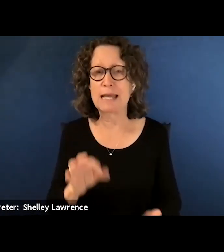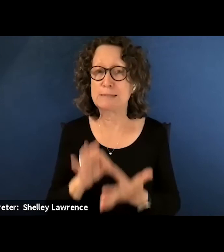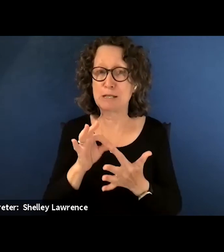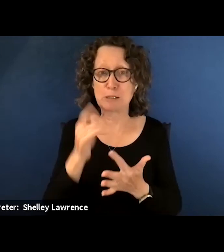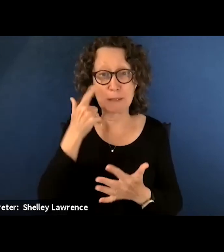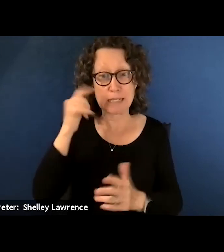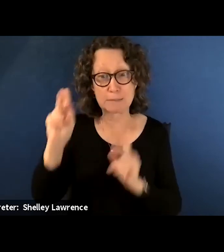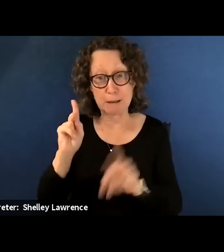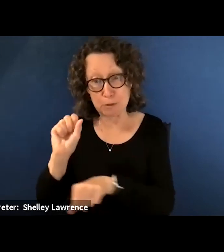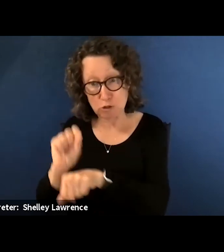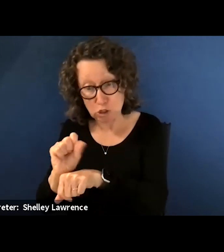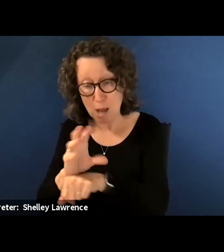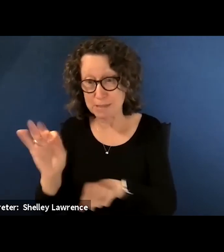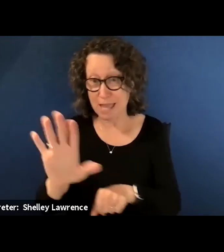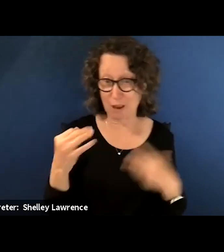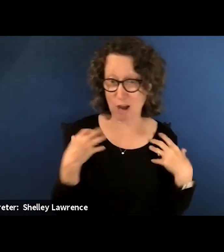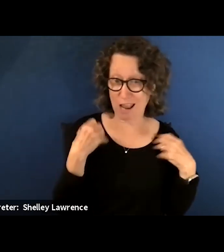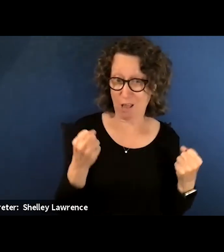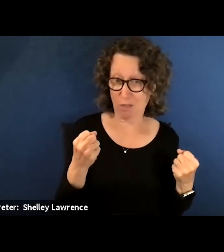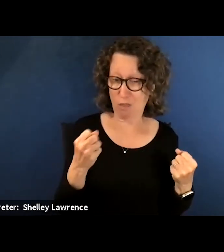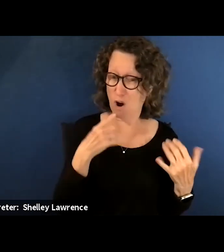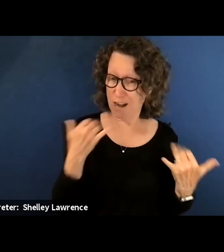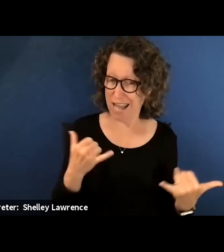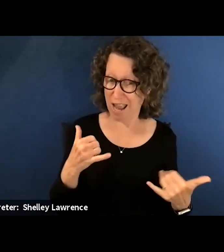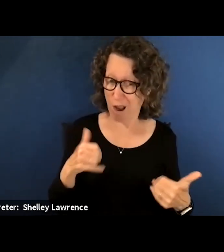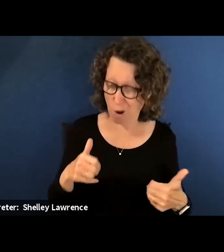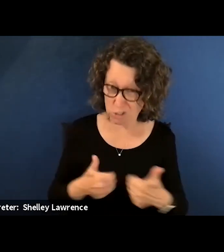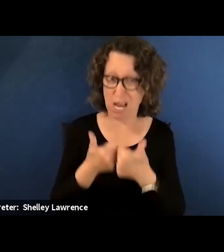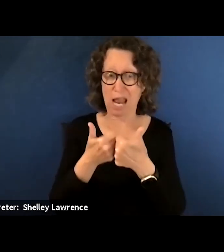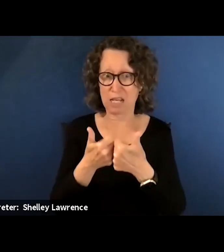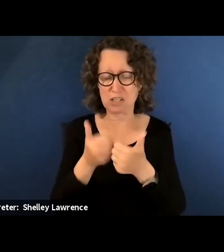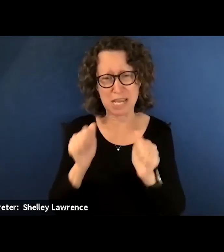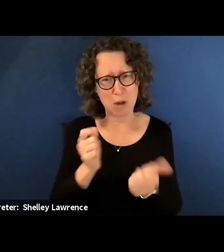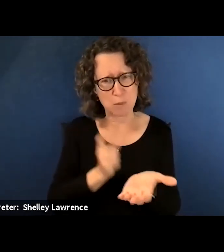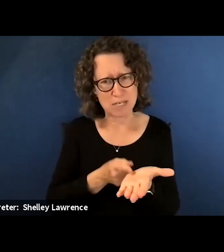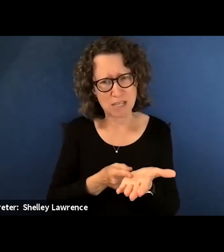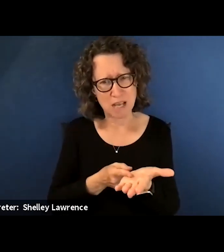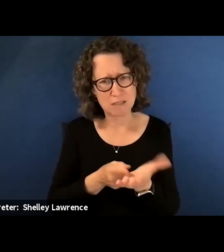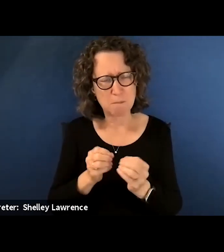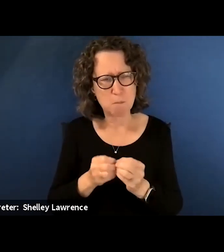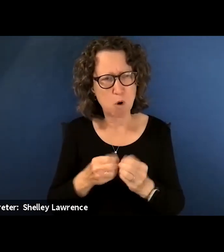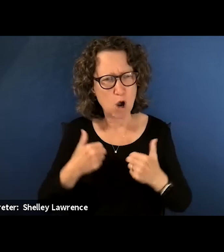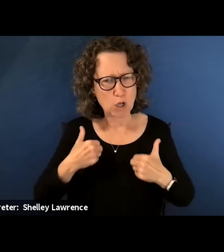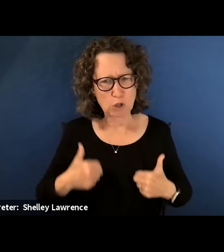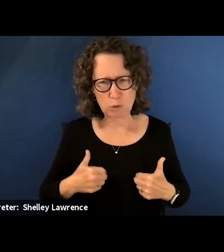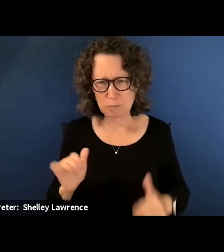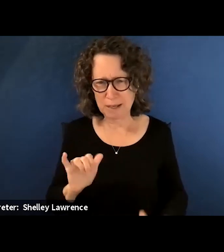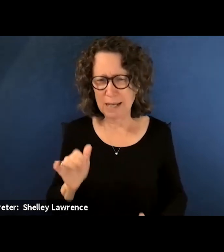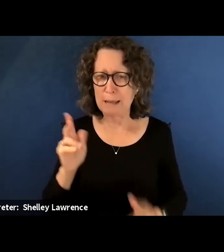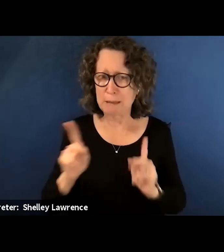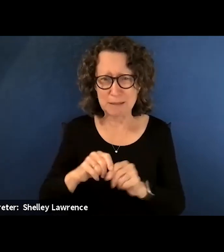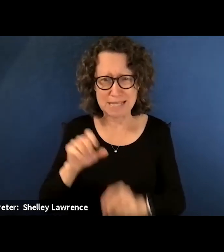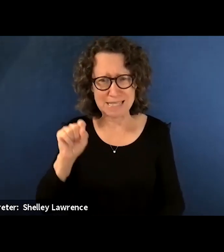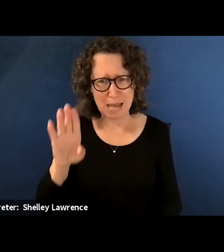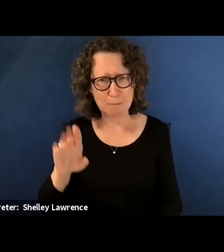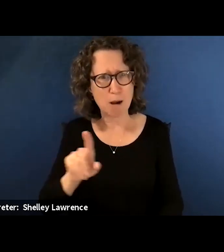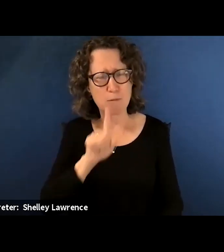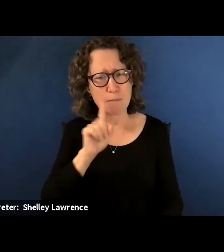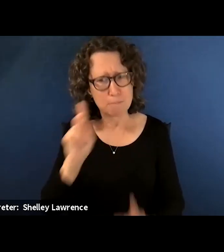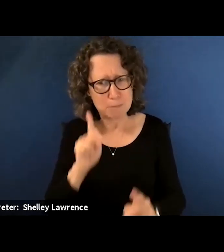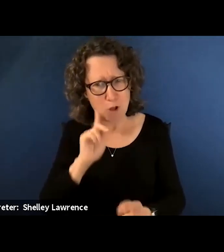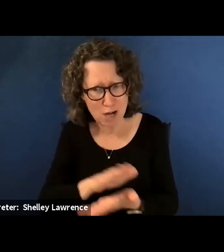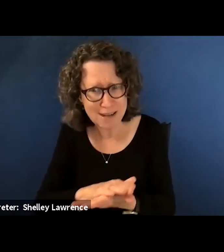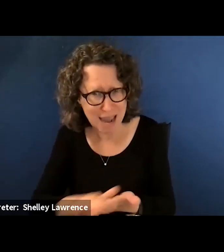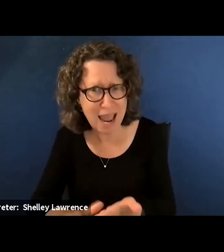jobs and health are at risk, if we could discuss this more humanely. I mean, people in Santa Barbara are really